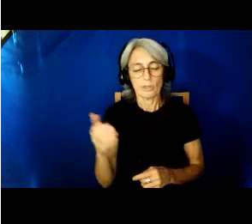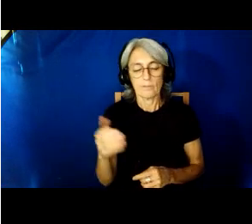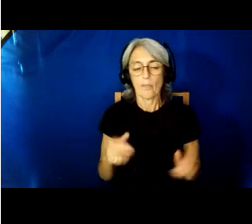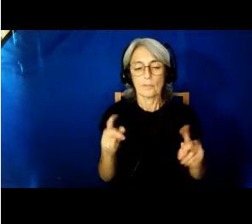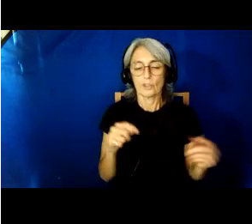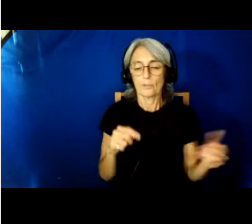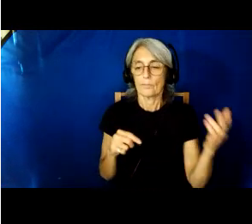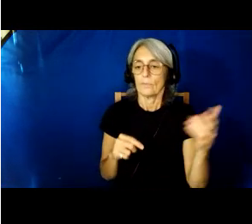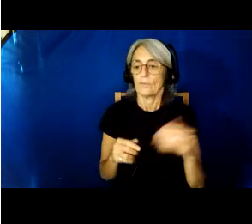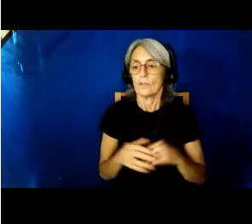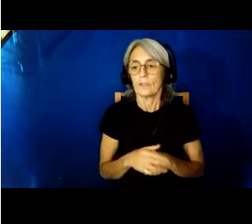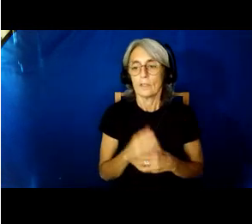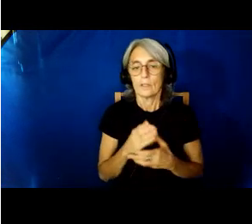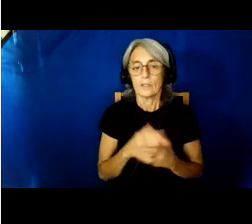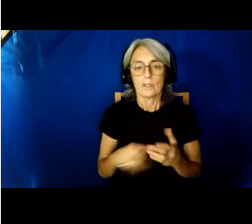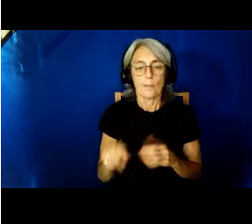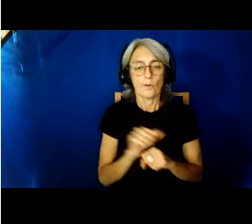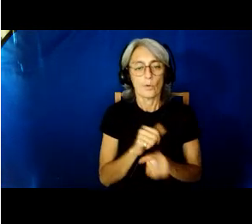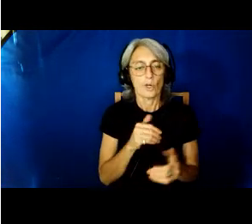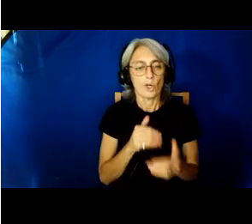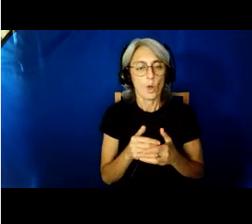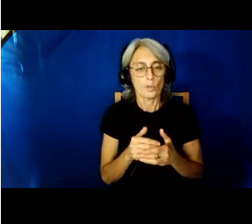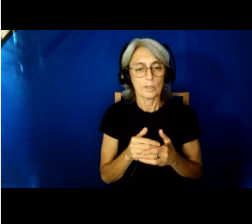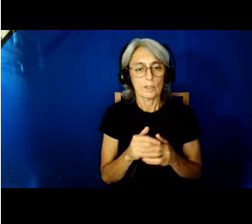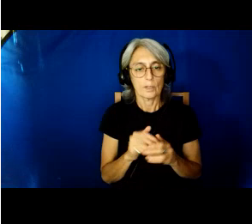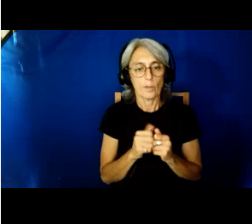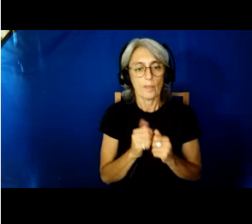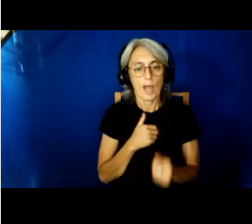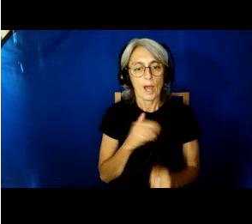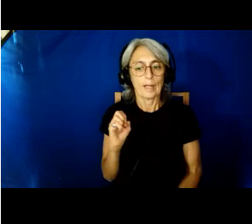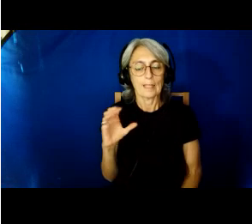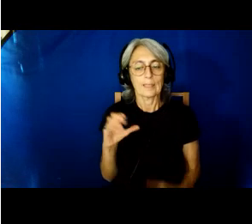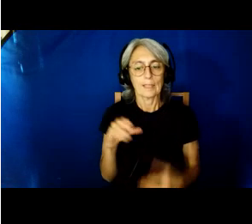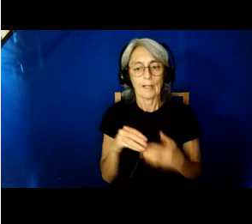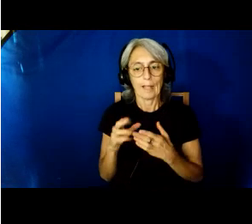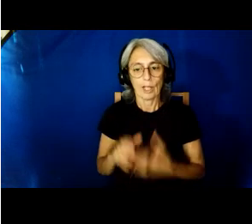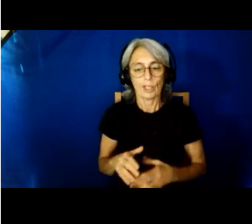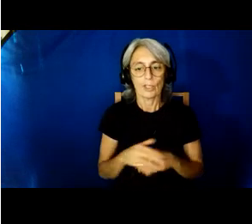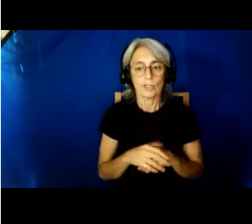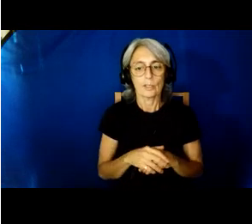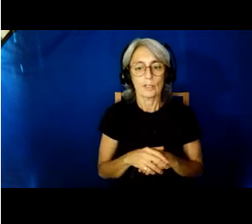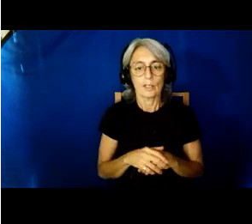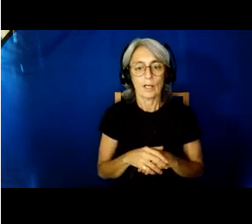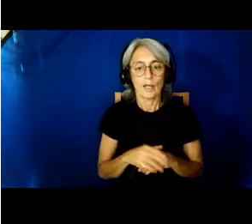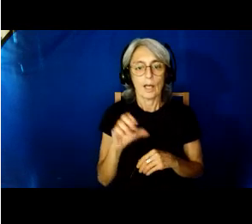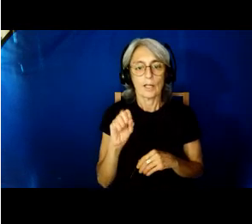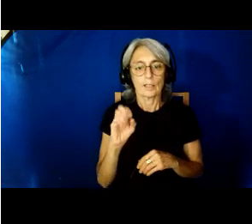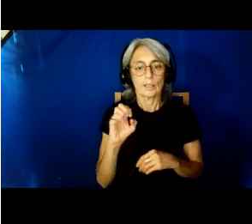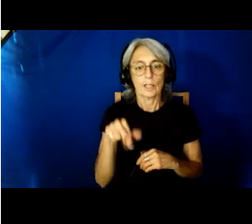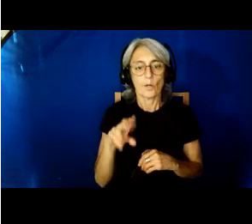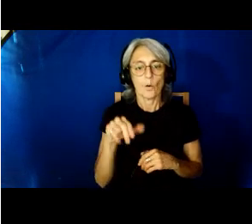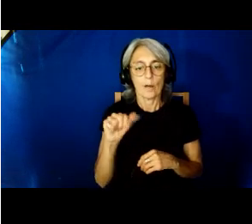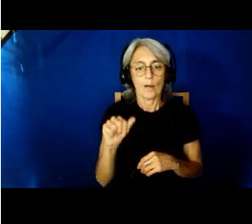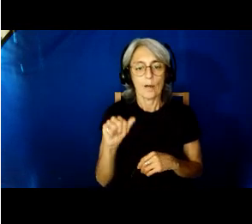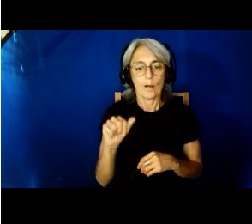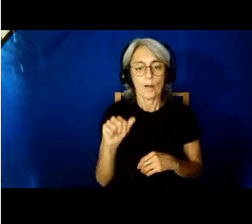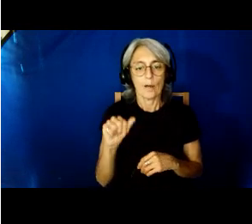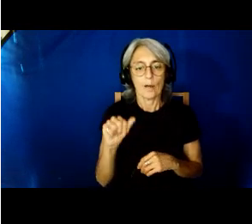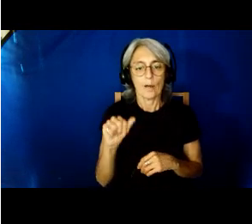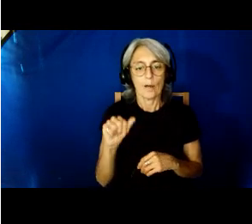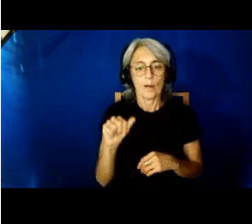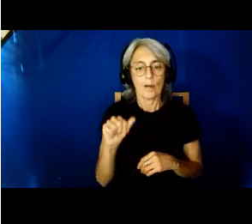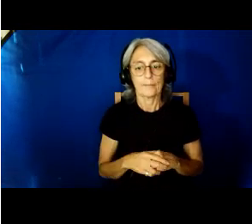you worked so closely with our EAC leadership and with Sequoia on this document. But I wanted to just